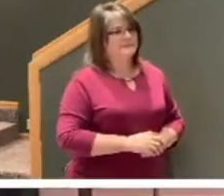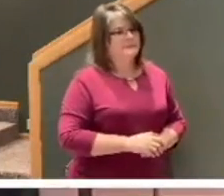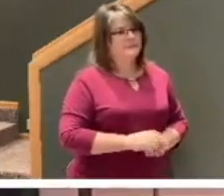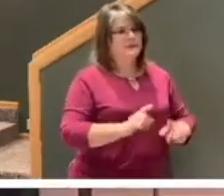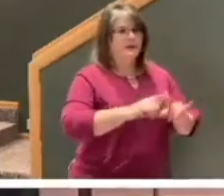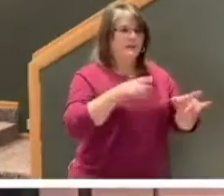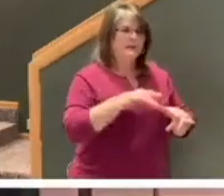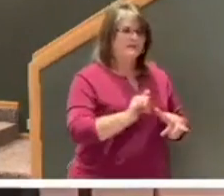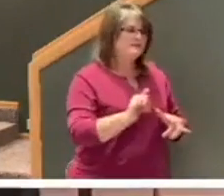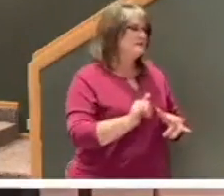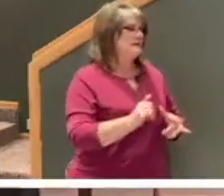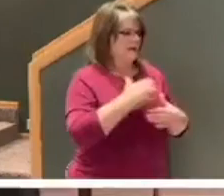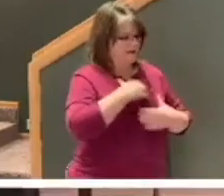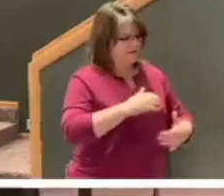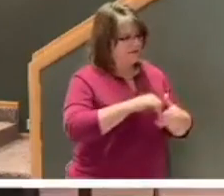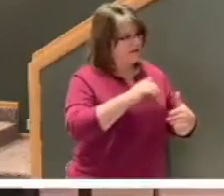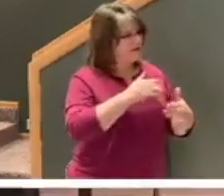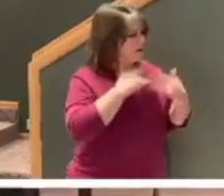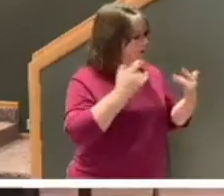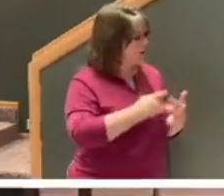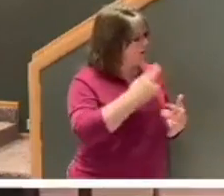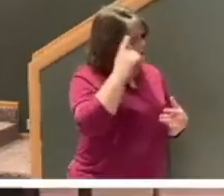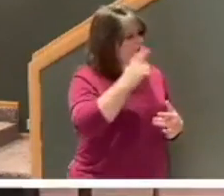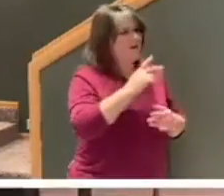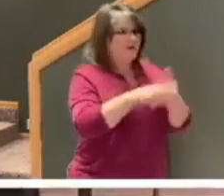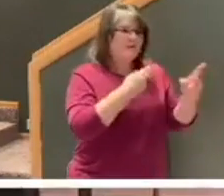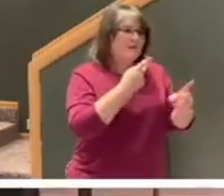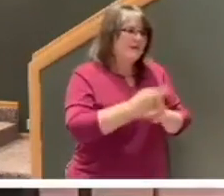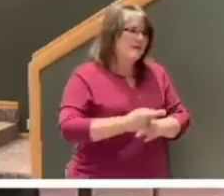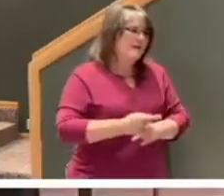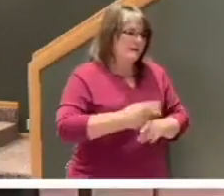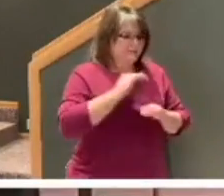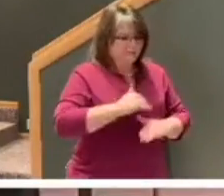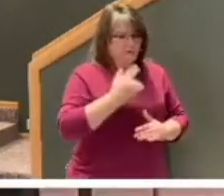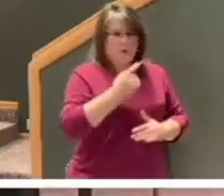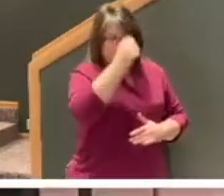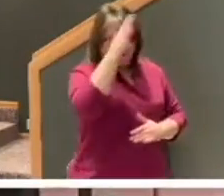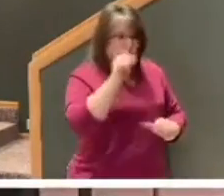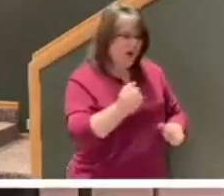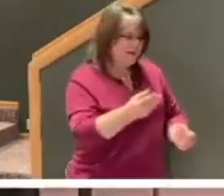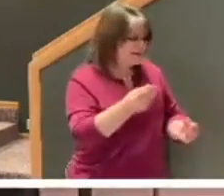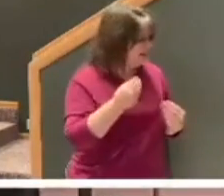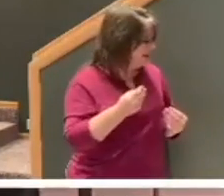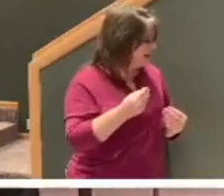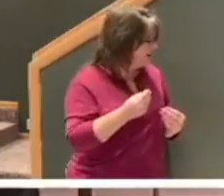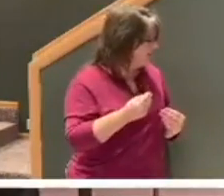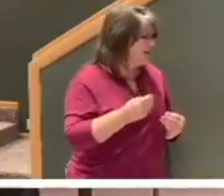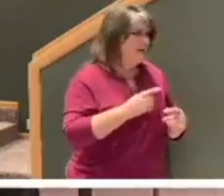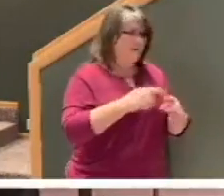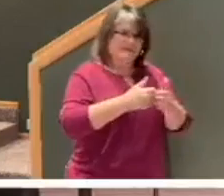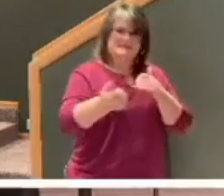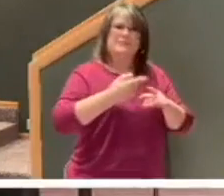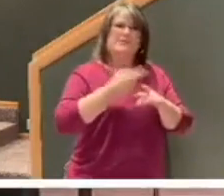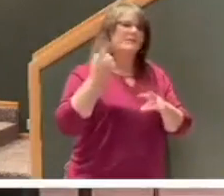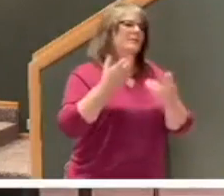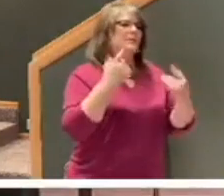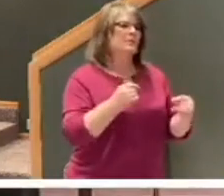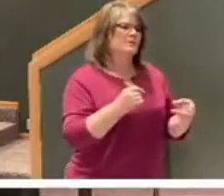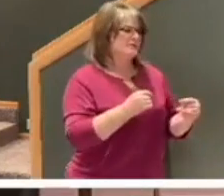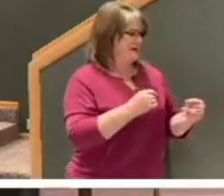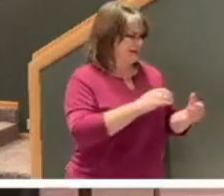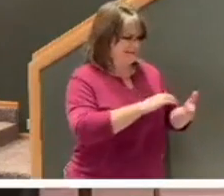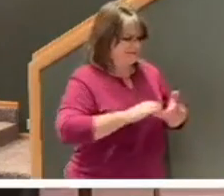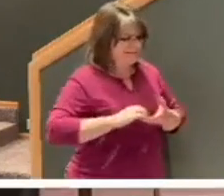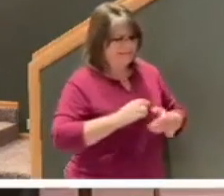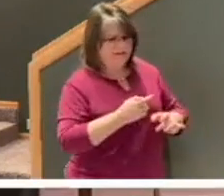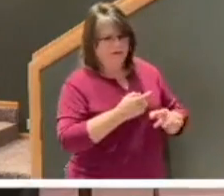But there's still a longing in our hearts for the type of fulfillment that only God can provide. But apart from him, we're always trying to pull out of